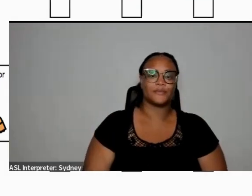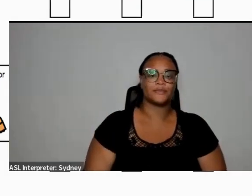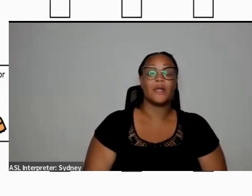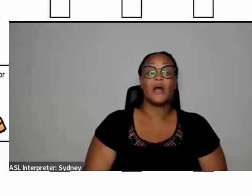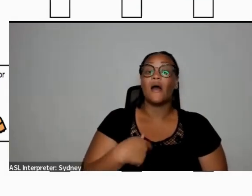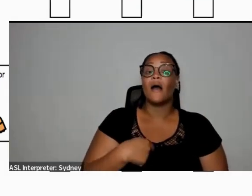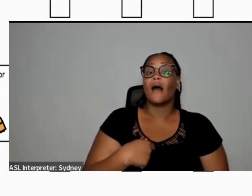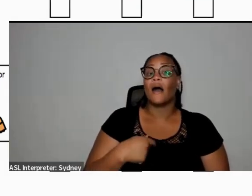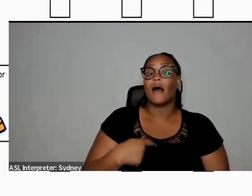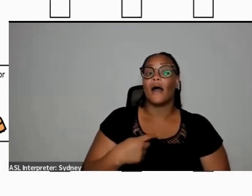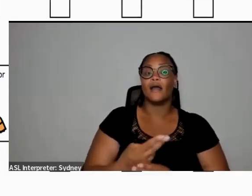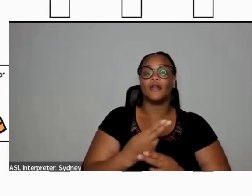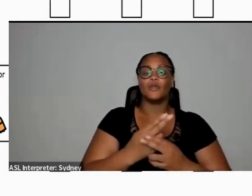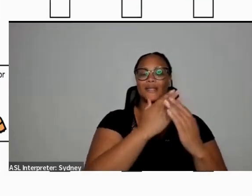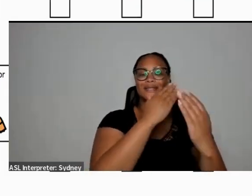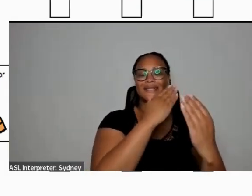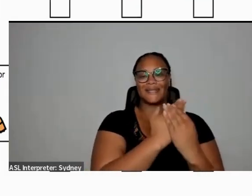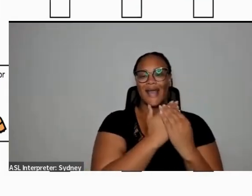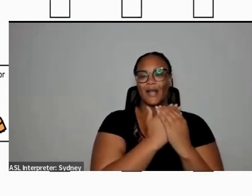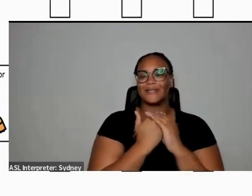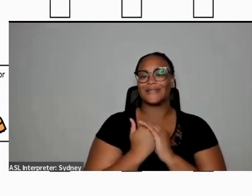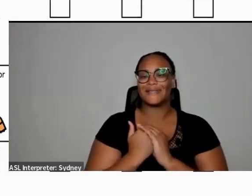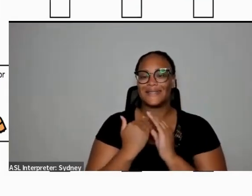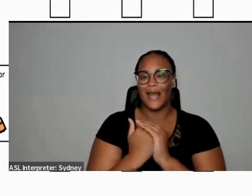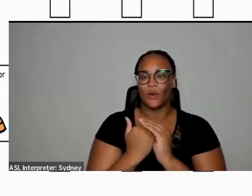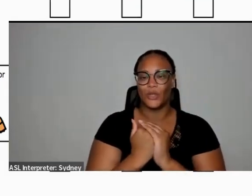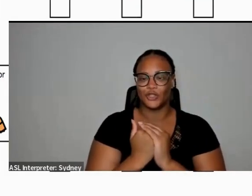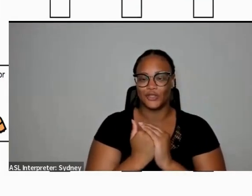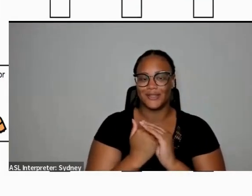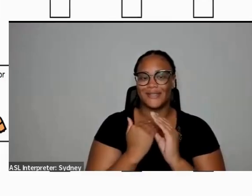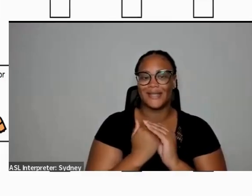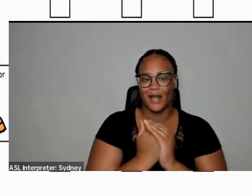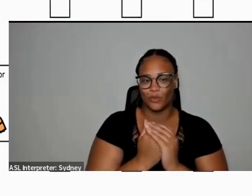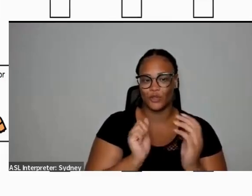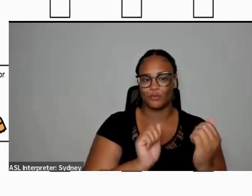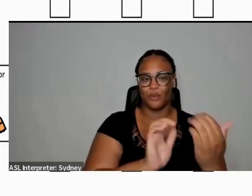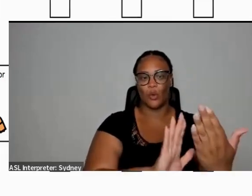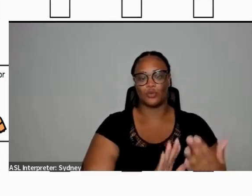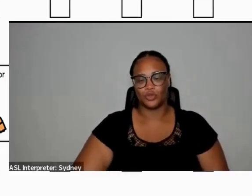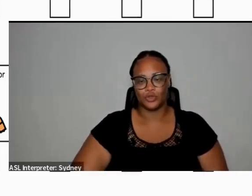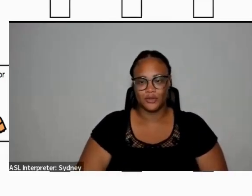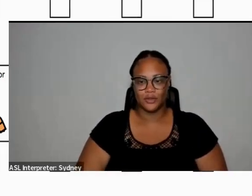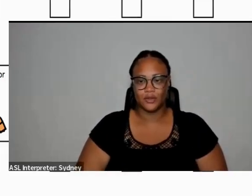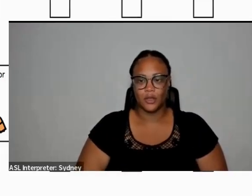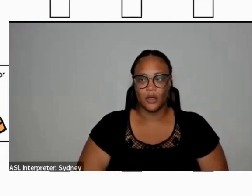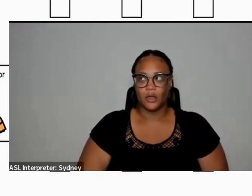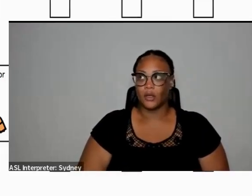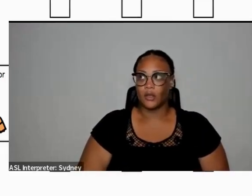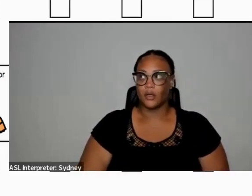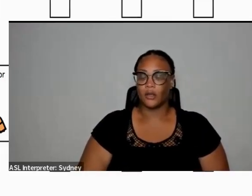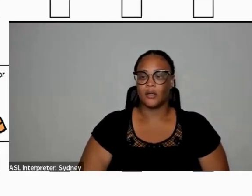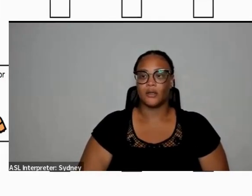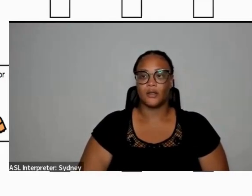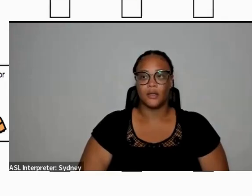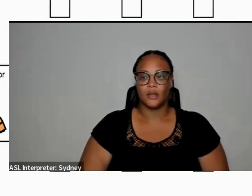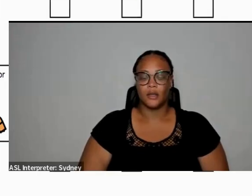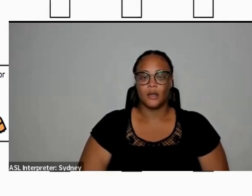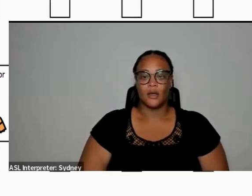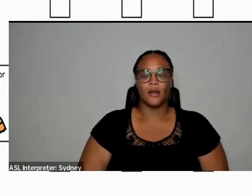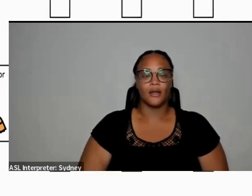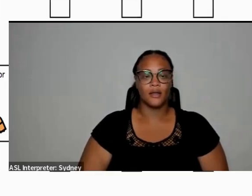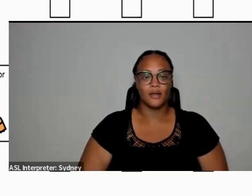idea. So it's really what you're doing is you're taking the real stuff and you're putting it between the fun stuff.